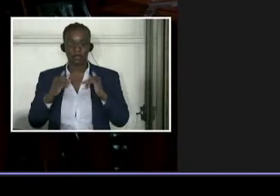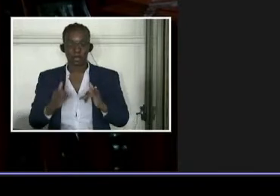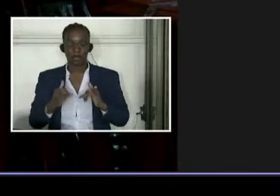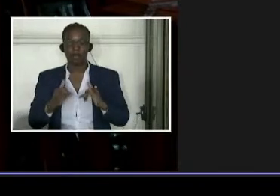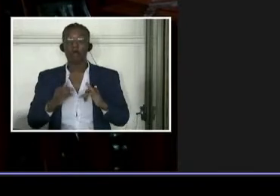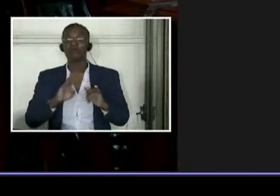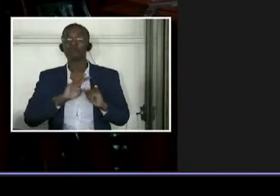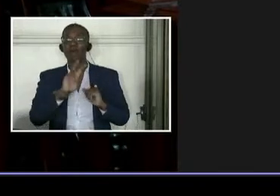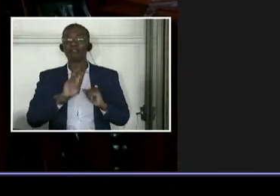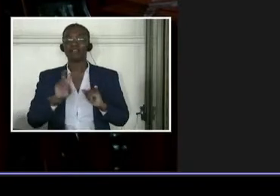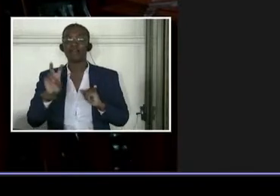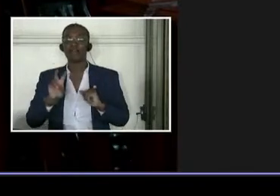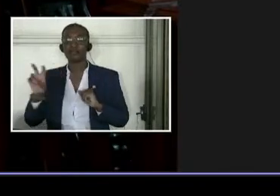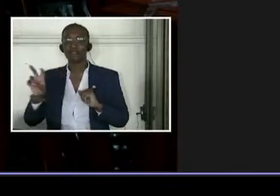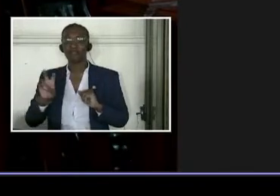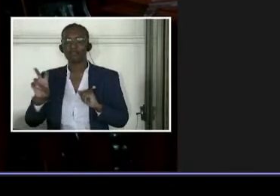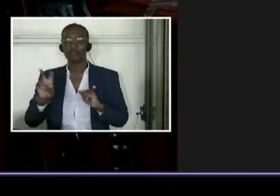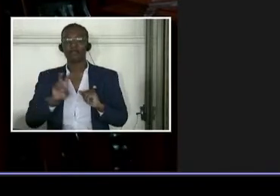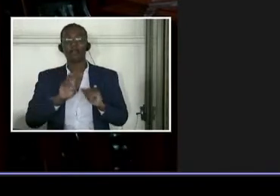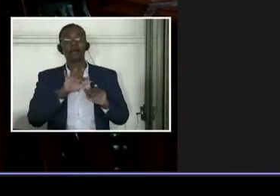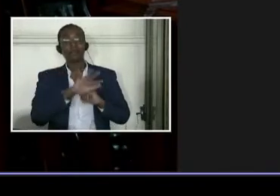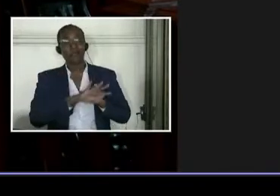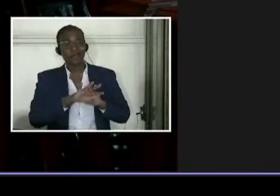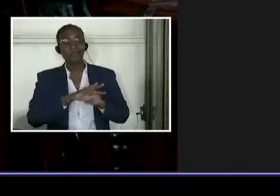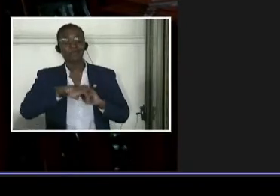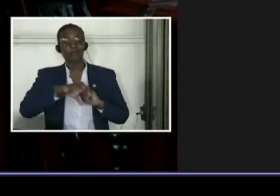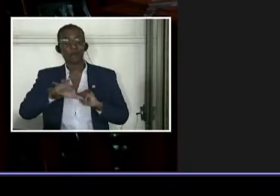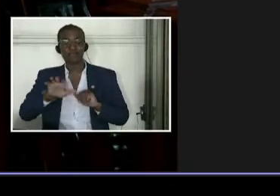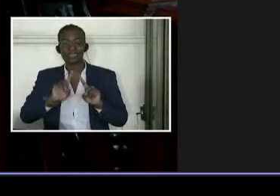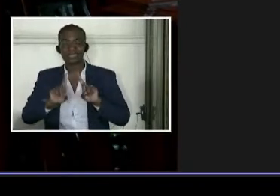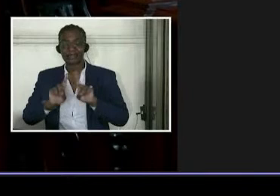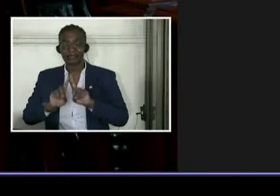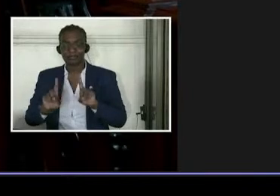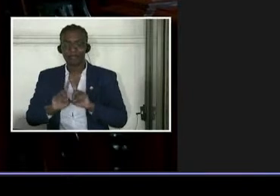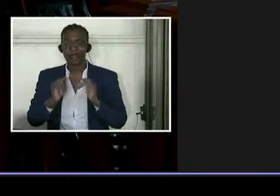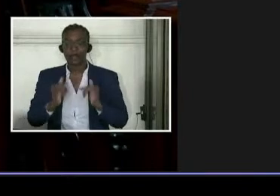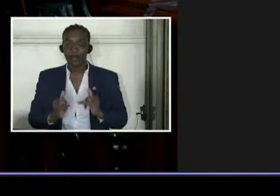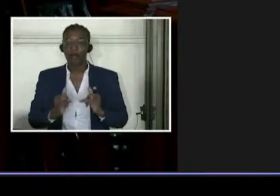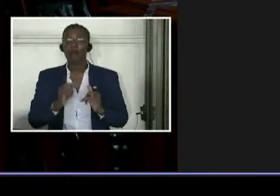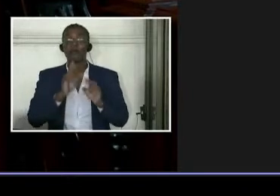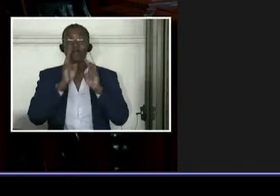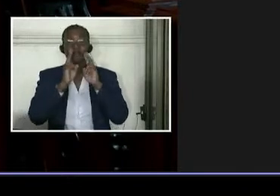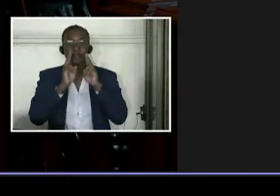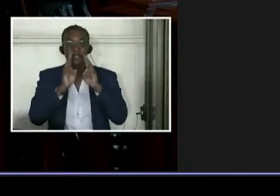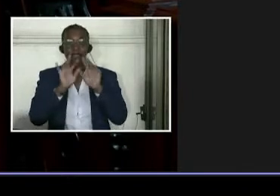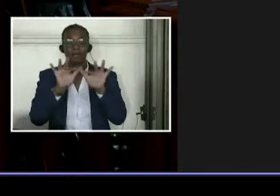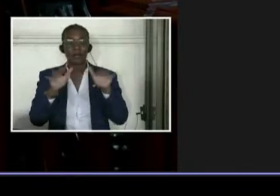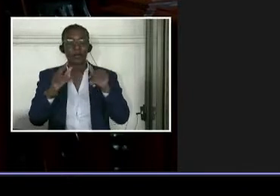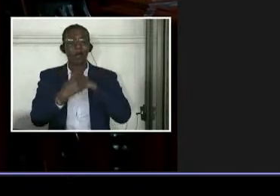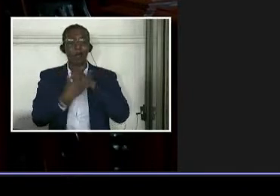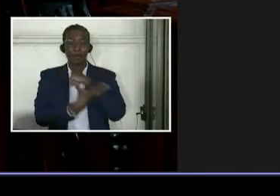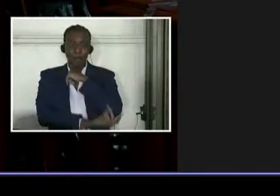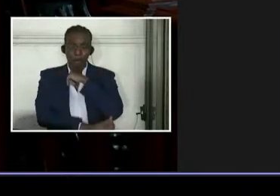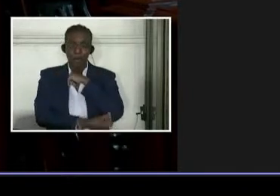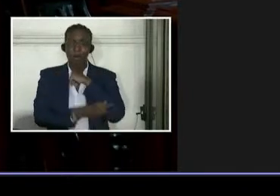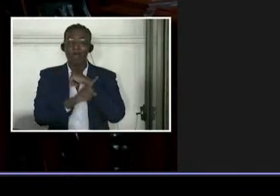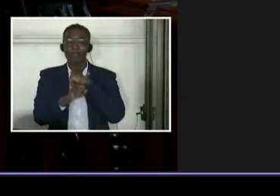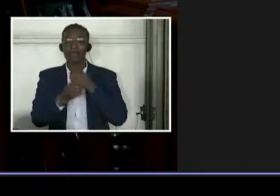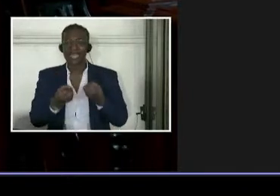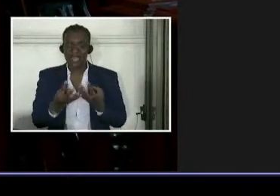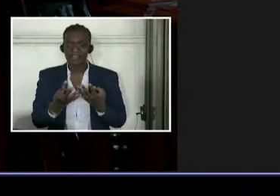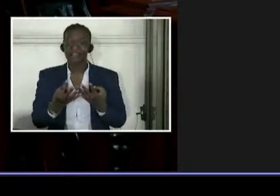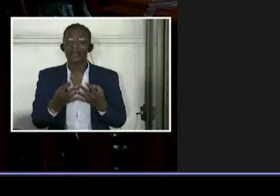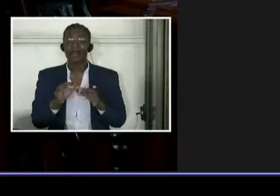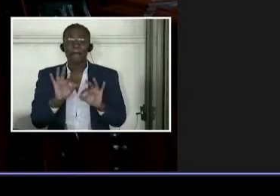the most remote part of the province. We have reached the most deserving and poorest of people in order to provide decent and